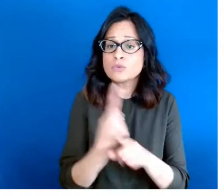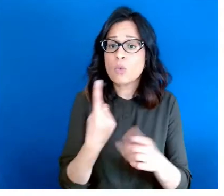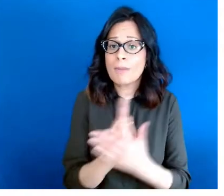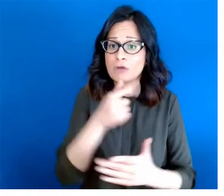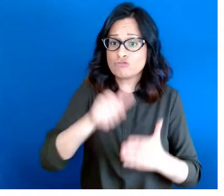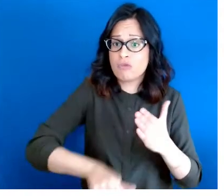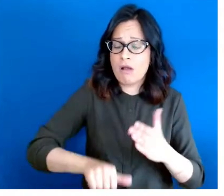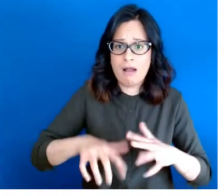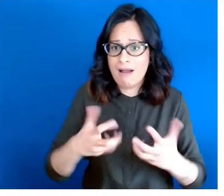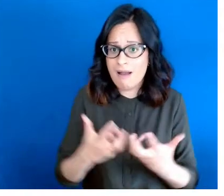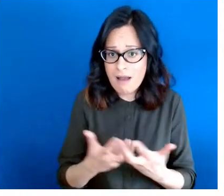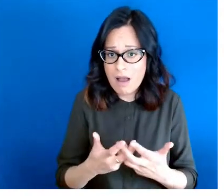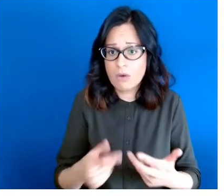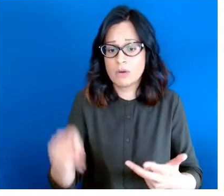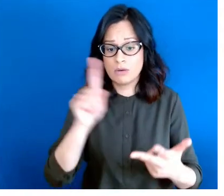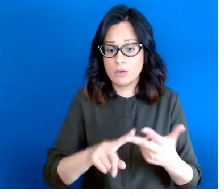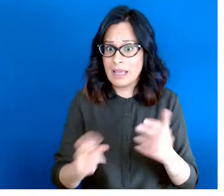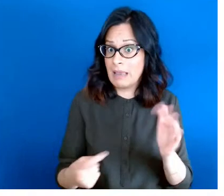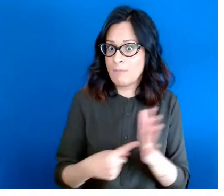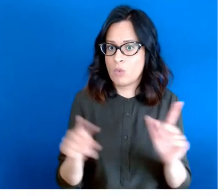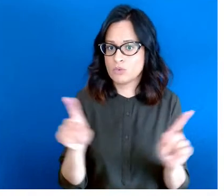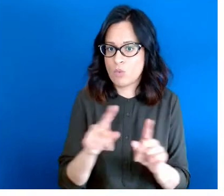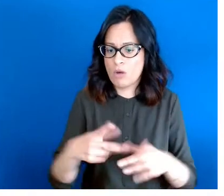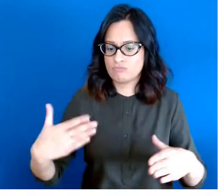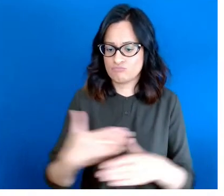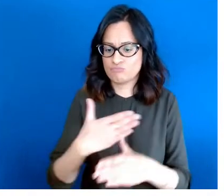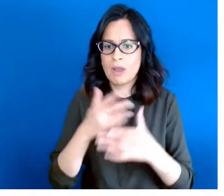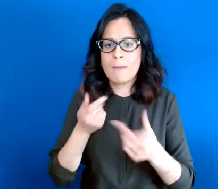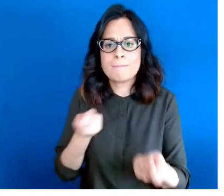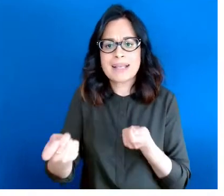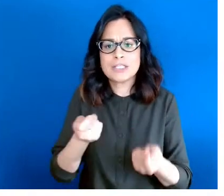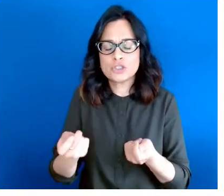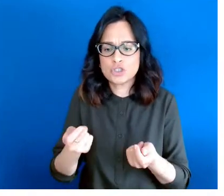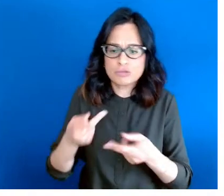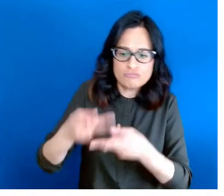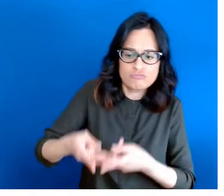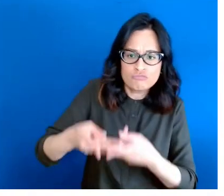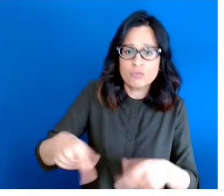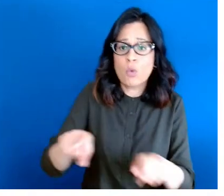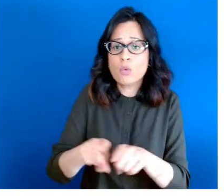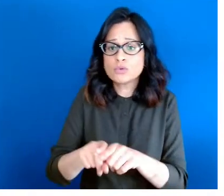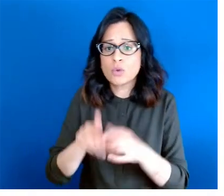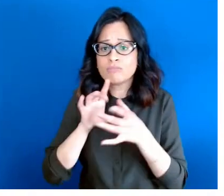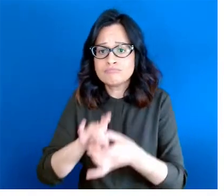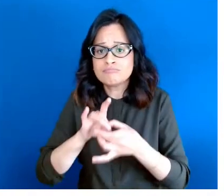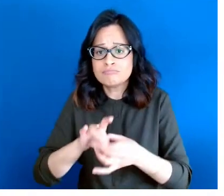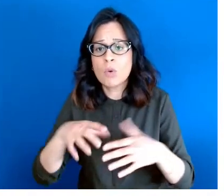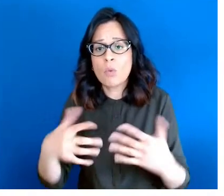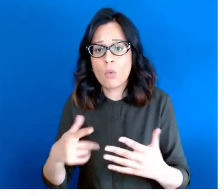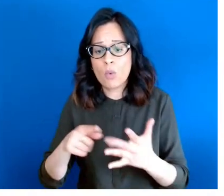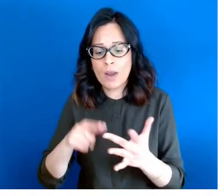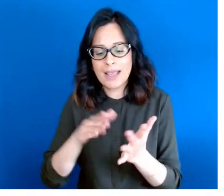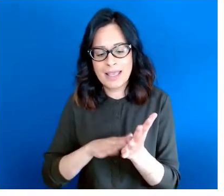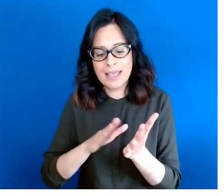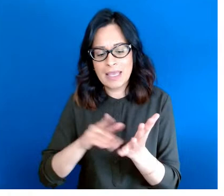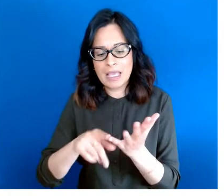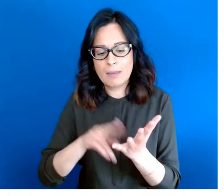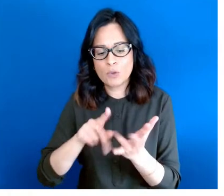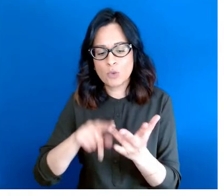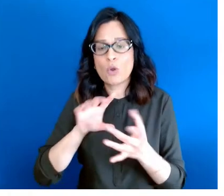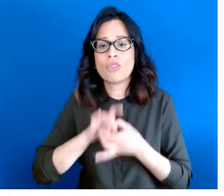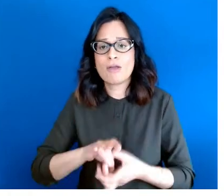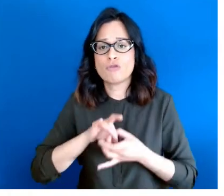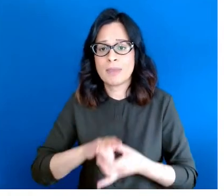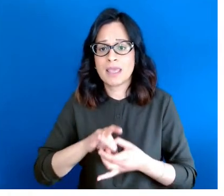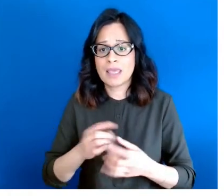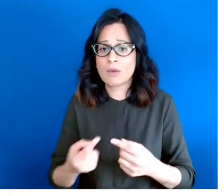then importantly, focus on practical management, pharmacotherapy, and also touch on immunotherapy. And